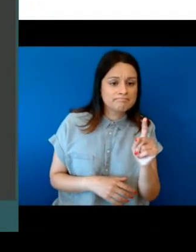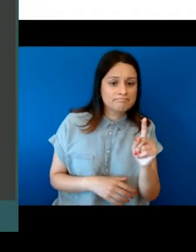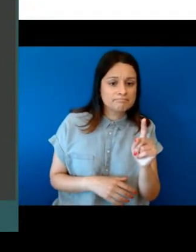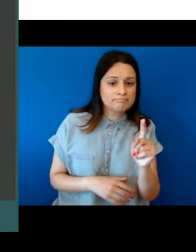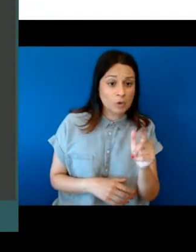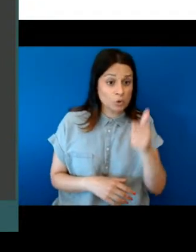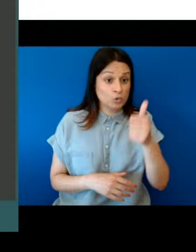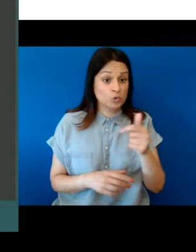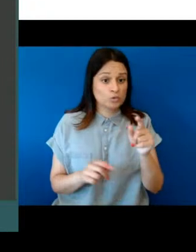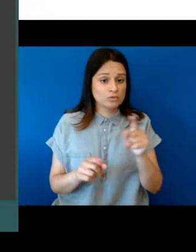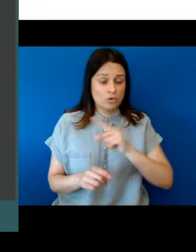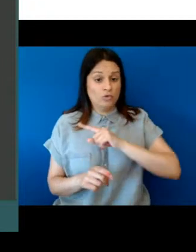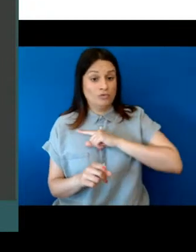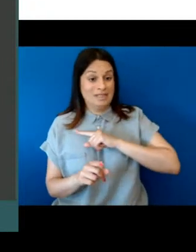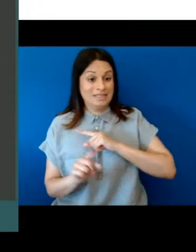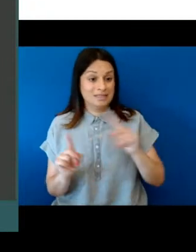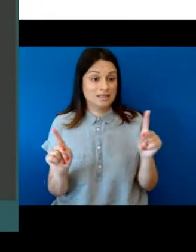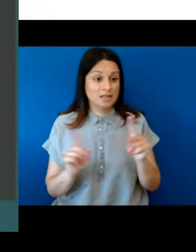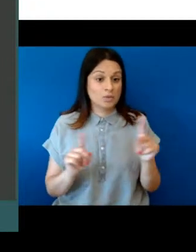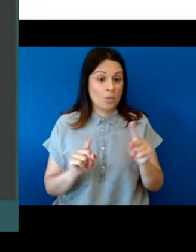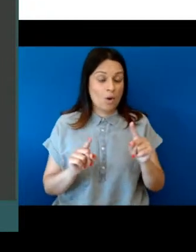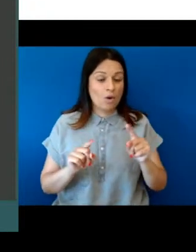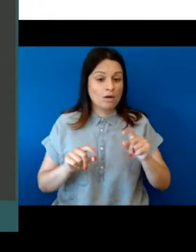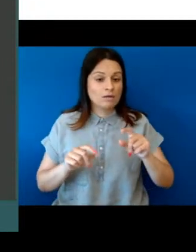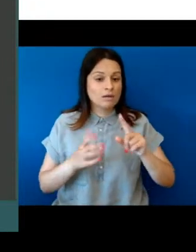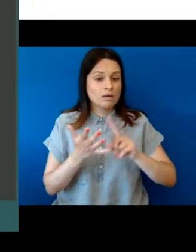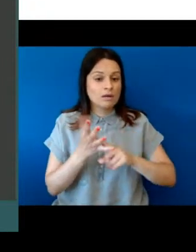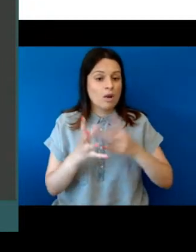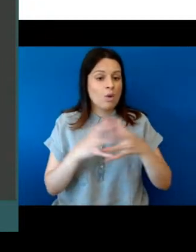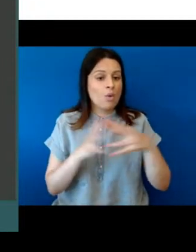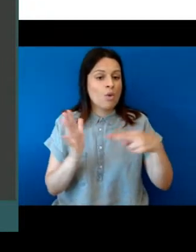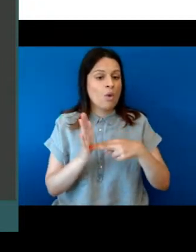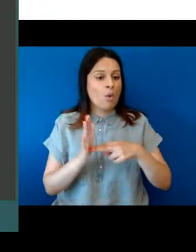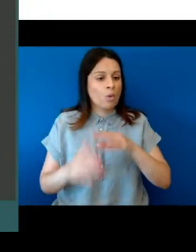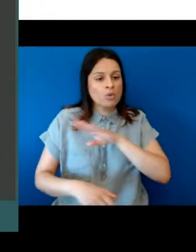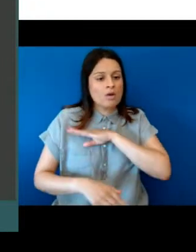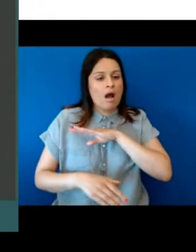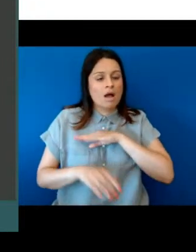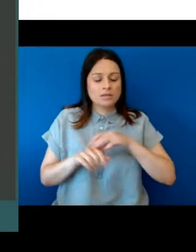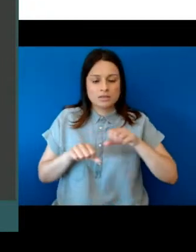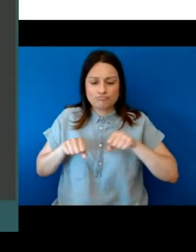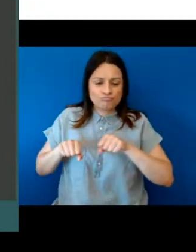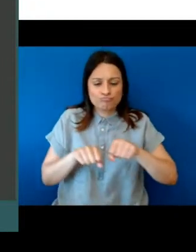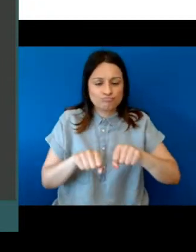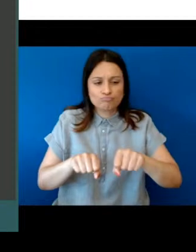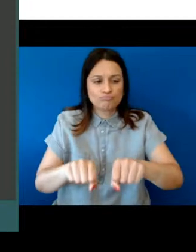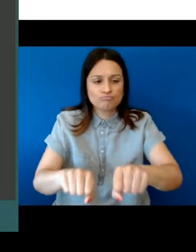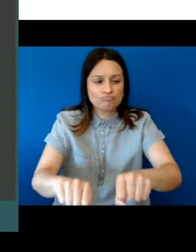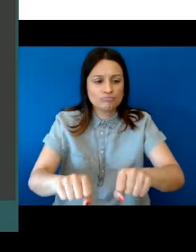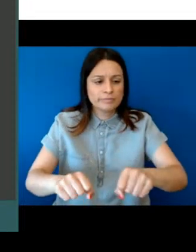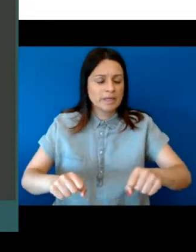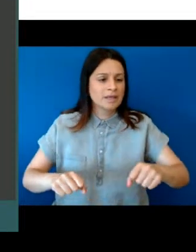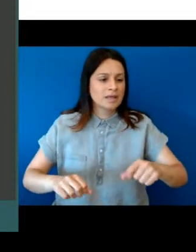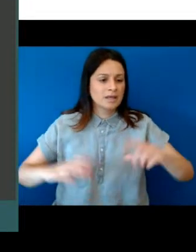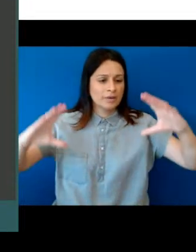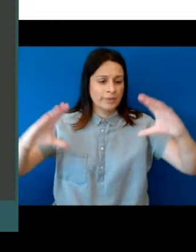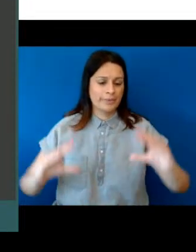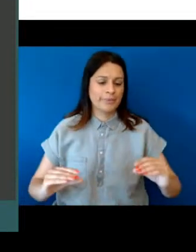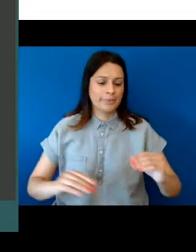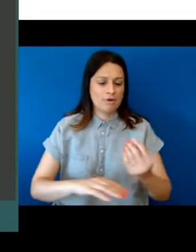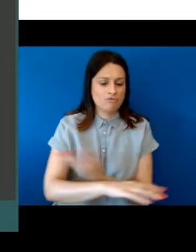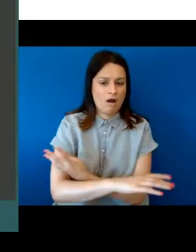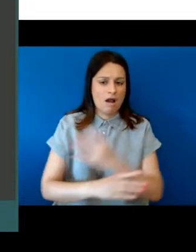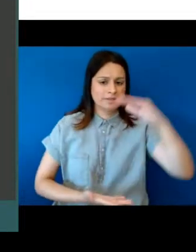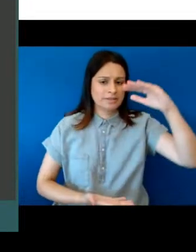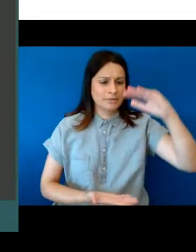reason not to have to mow the lawn, but we know that that would trigger off symptoms for patients. So really, if they are pollen sensitive, then we wouldn't want